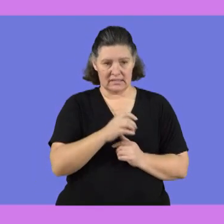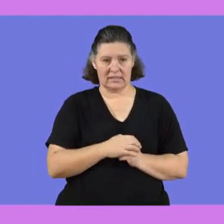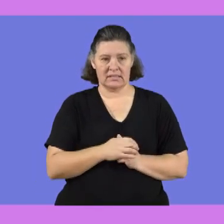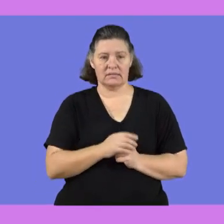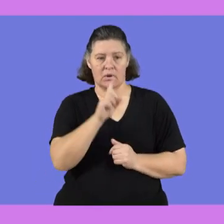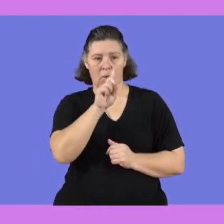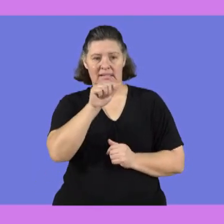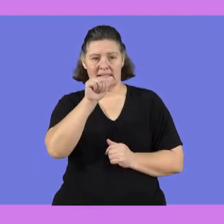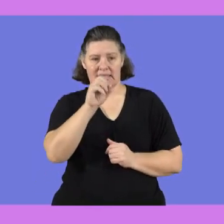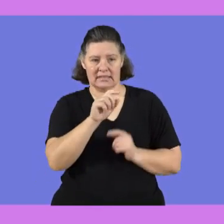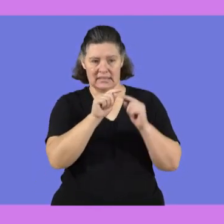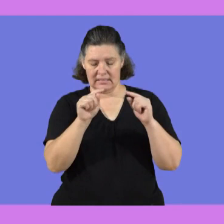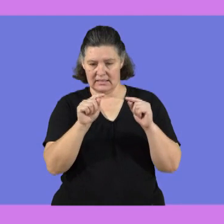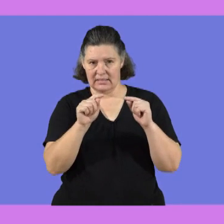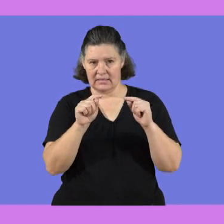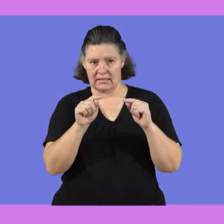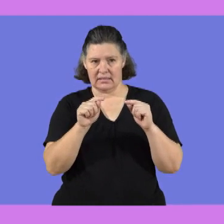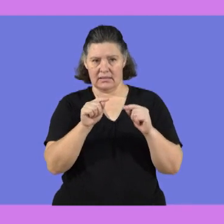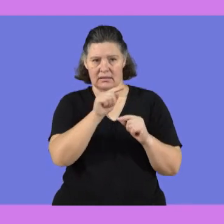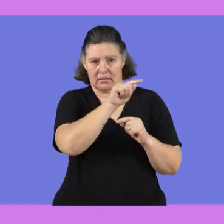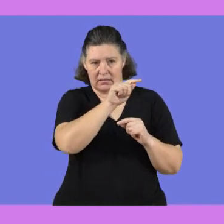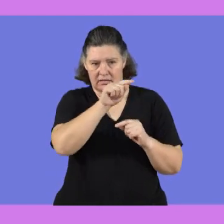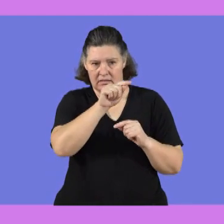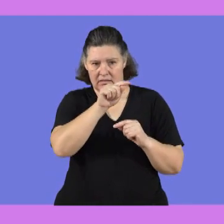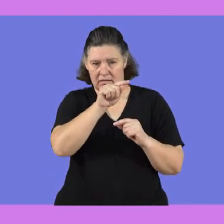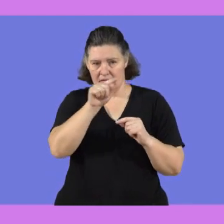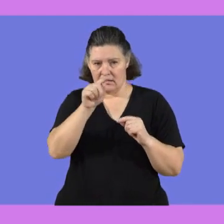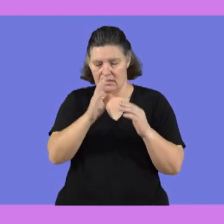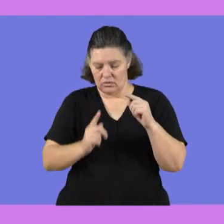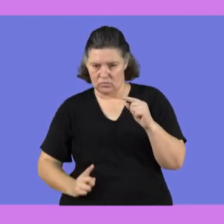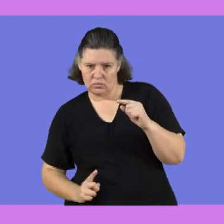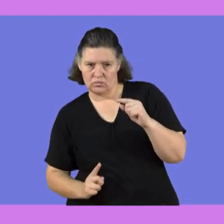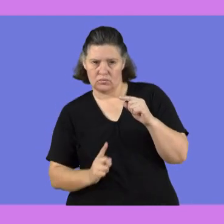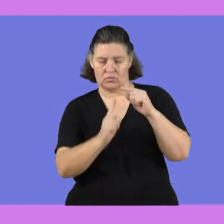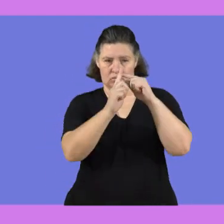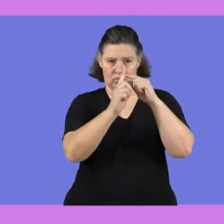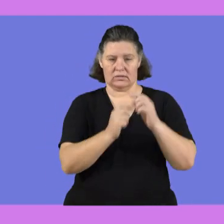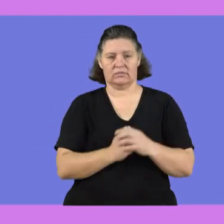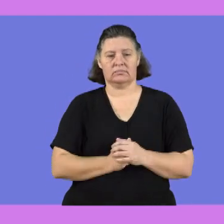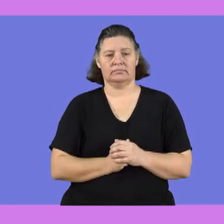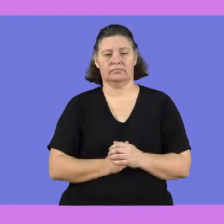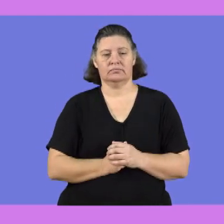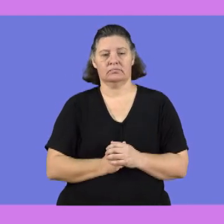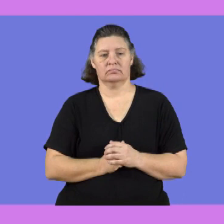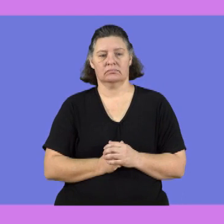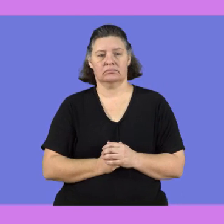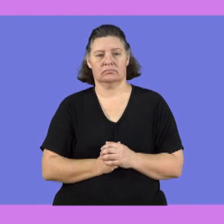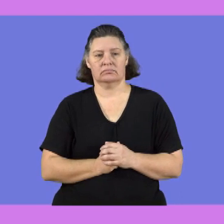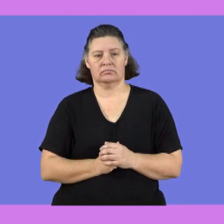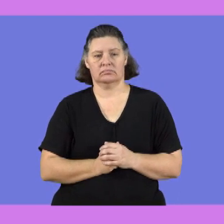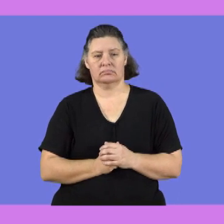We are going to have from 150, we count. This is 160. Then you can trace up to